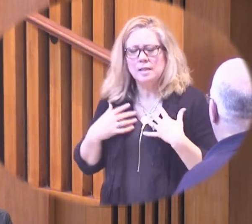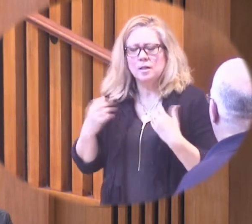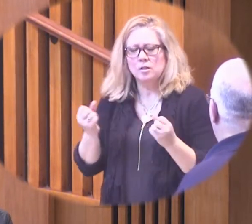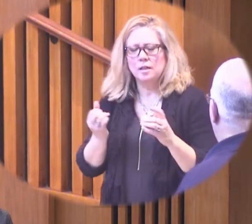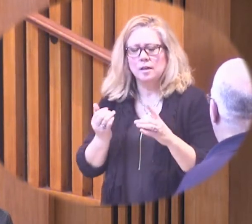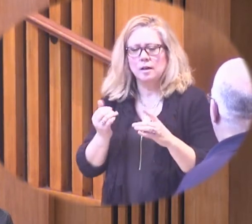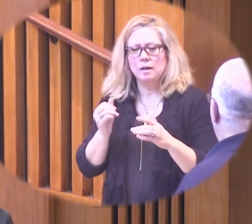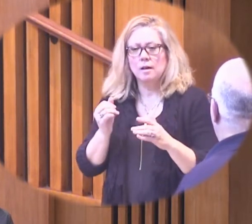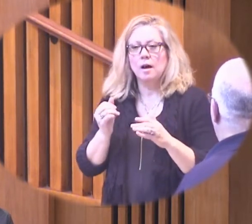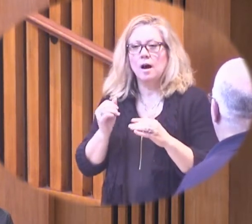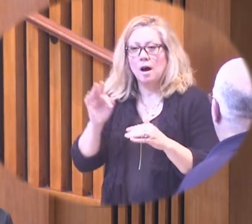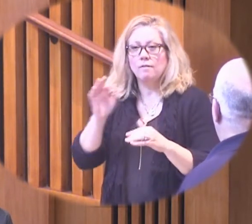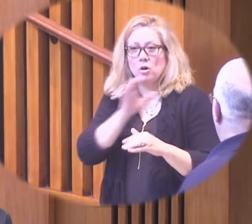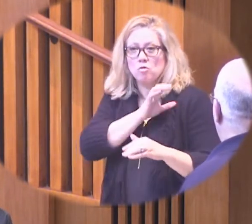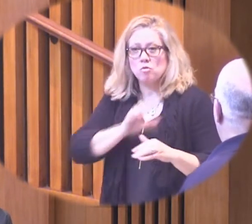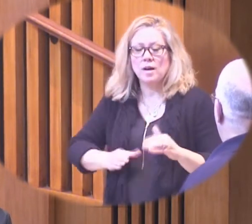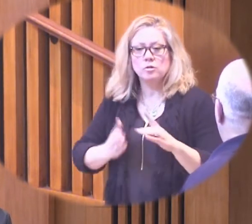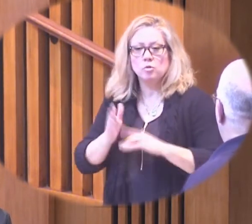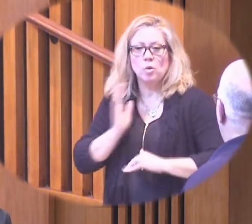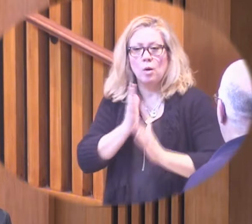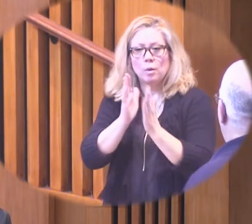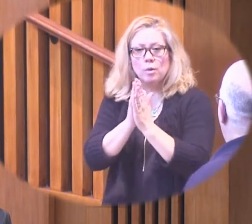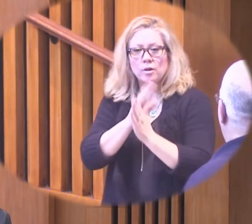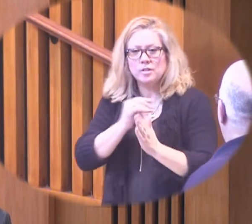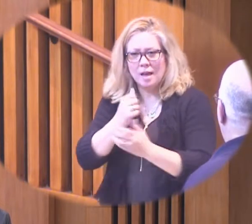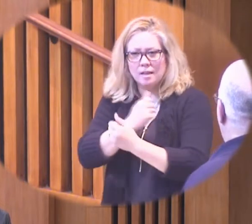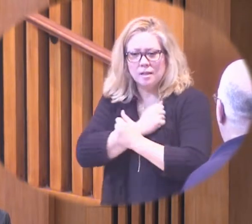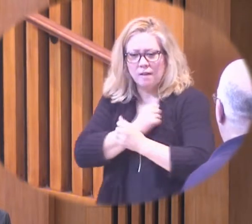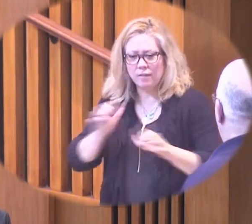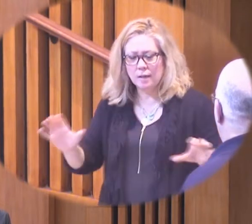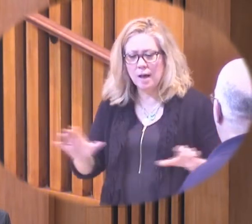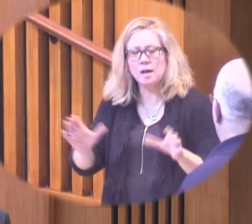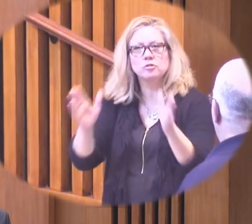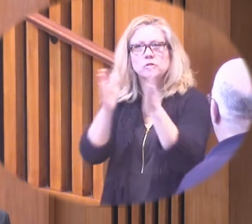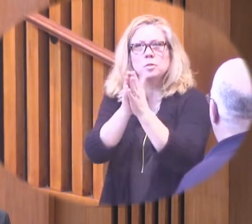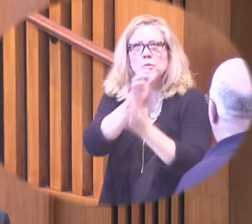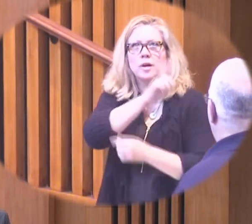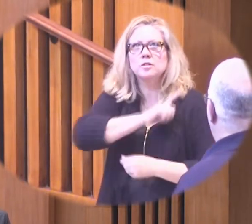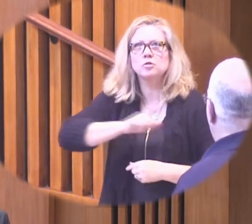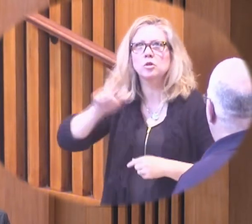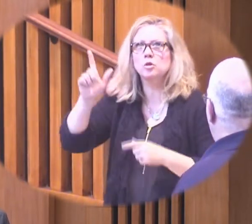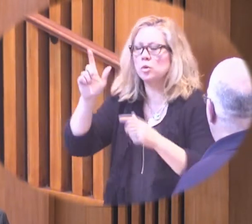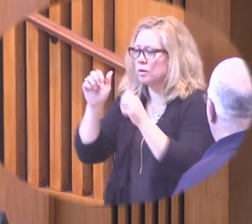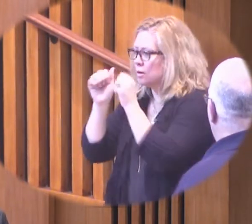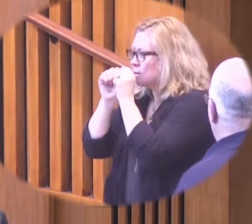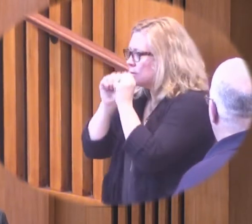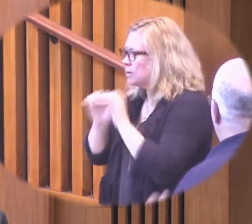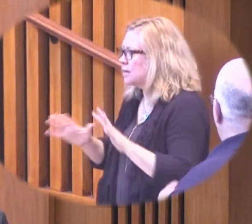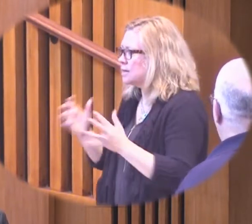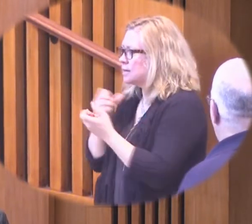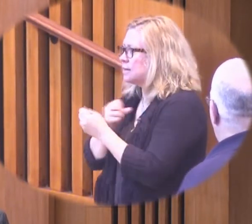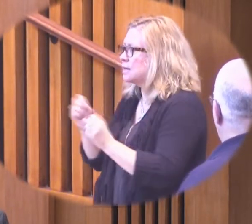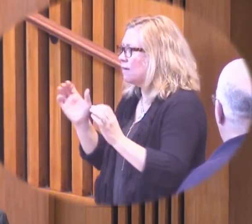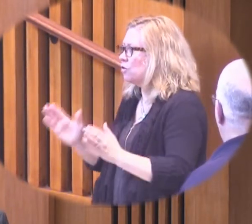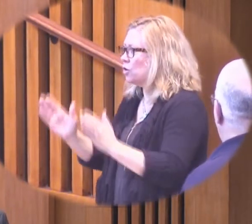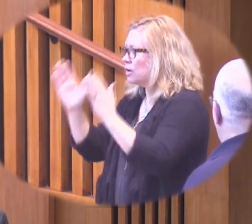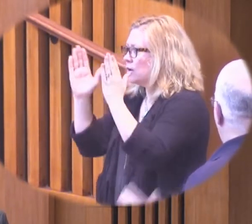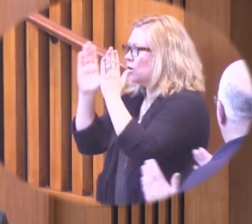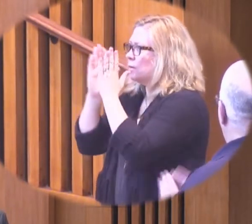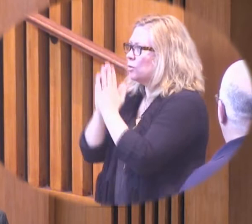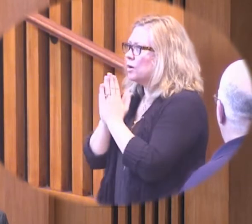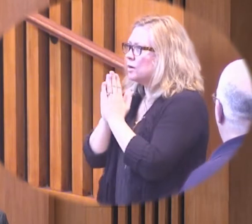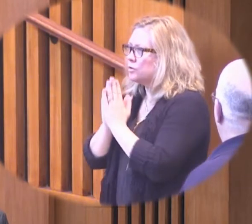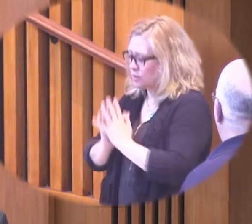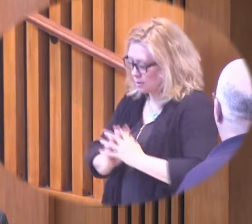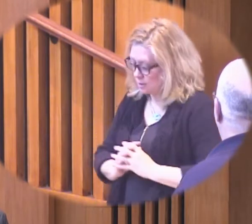our prayers and loving actions. Let us pray to the Lord. Blessed Savior, hear us. For those